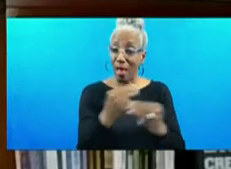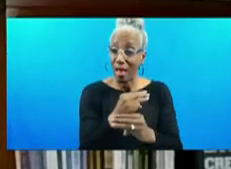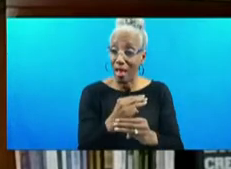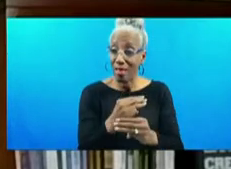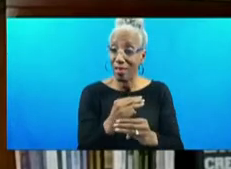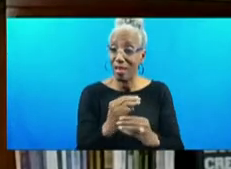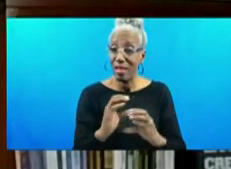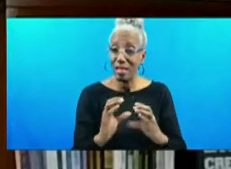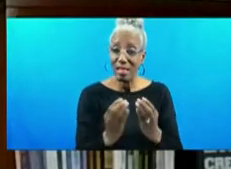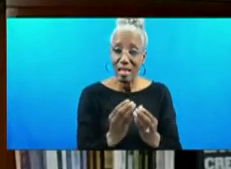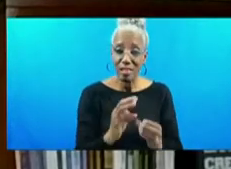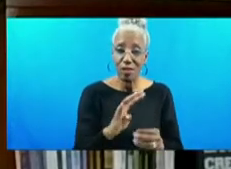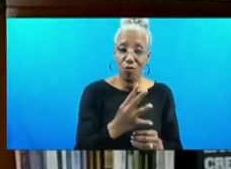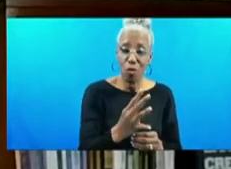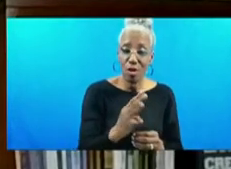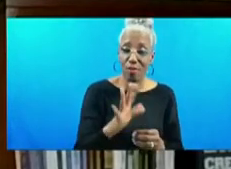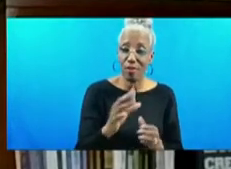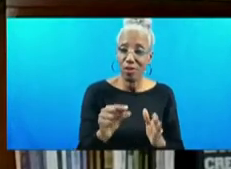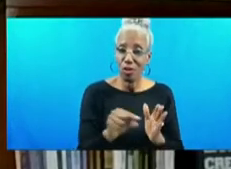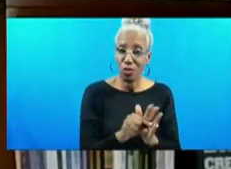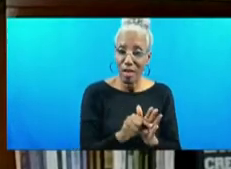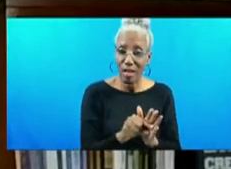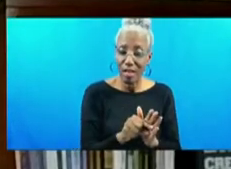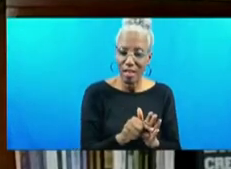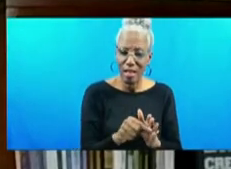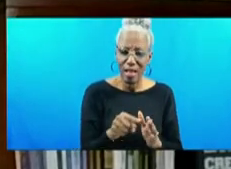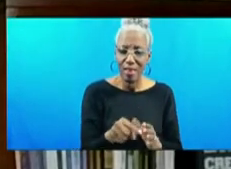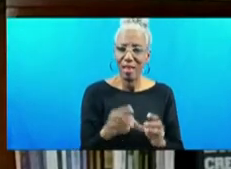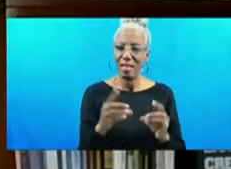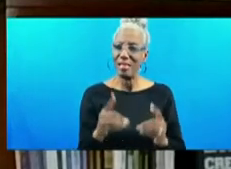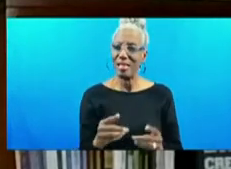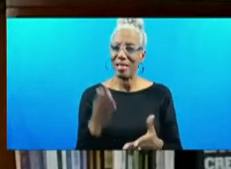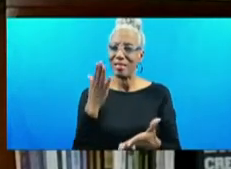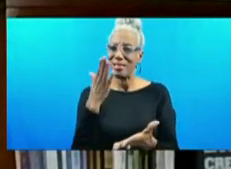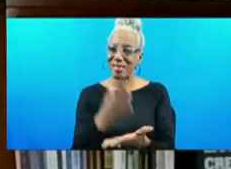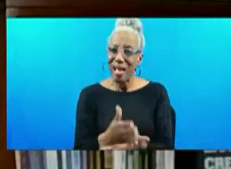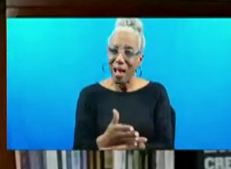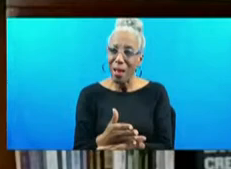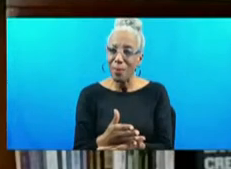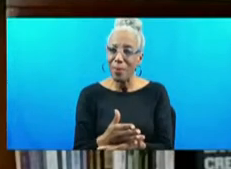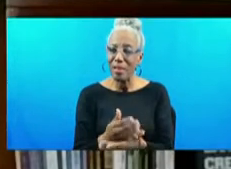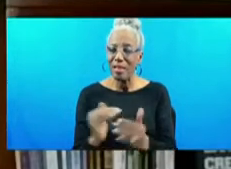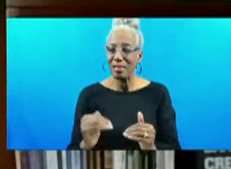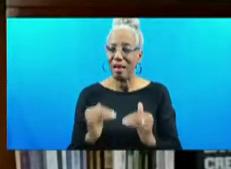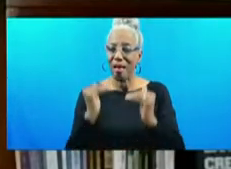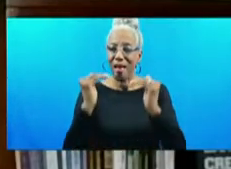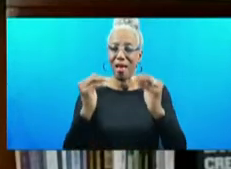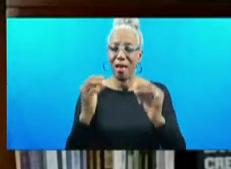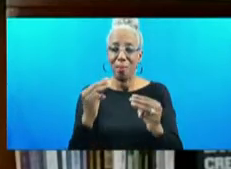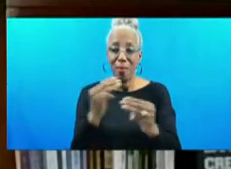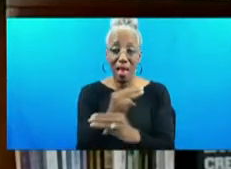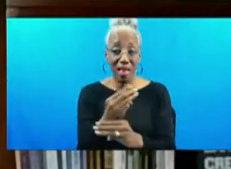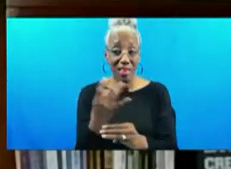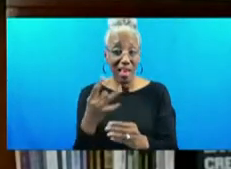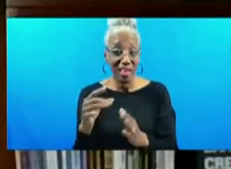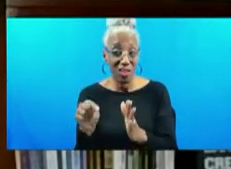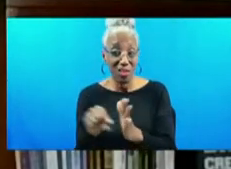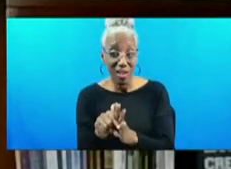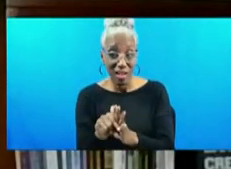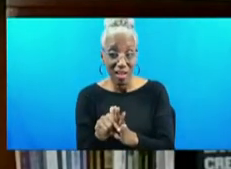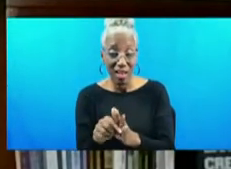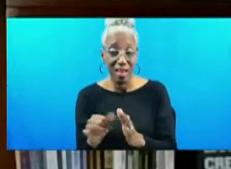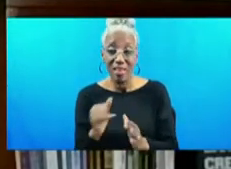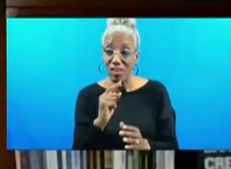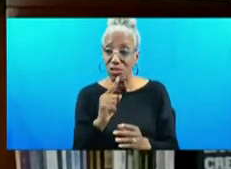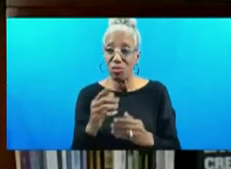the extreme accelerated pathway by eighth grade. This is very true for students in all demographic groups. So it begs